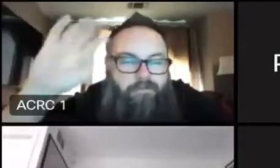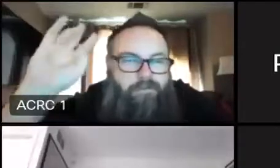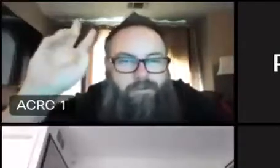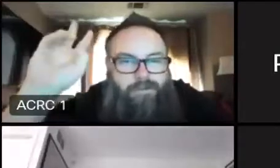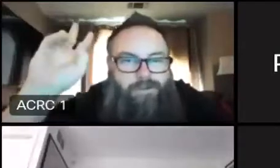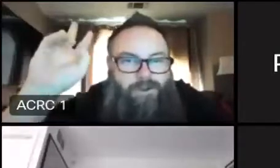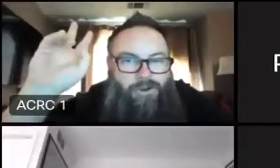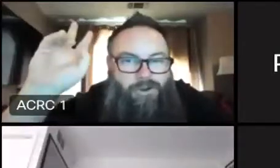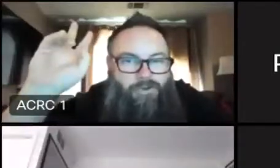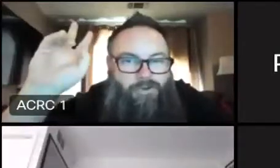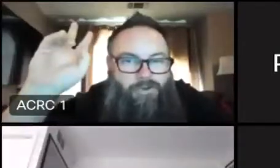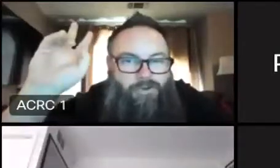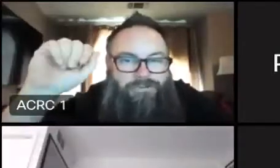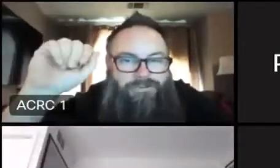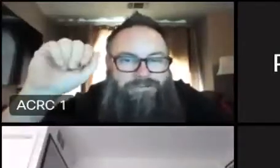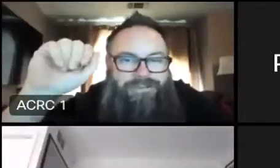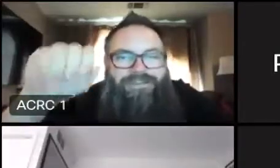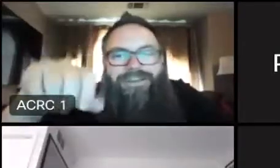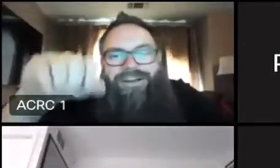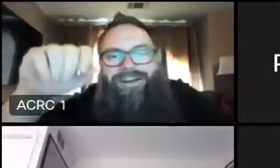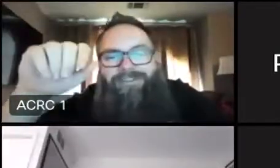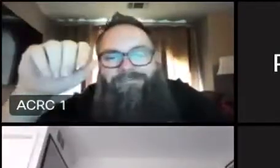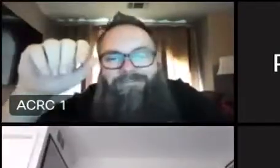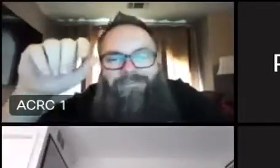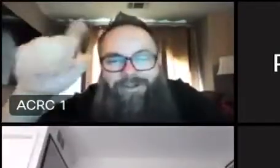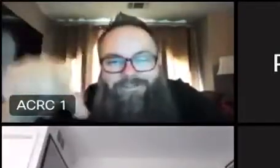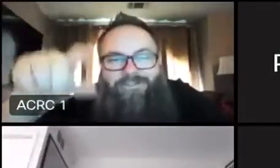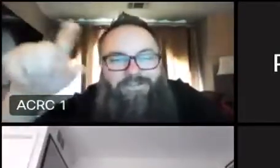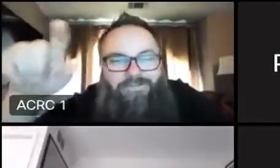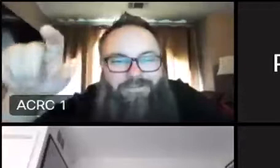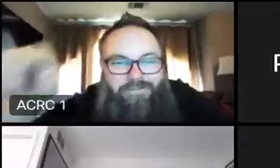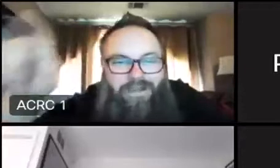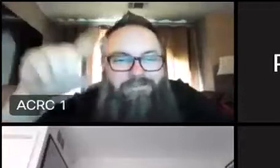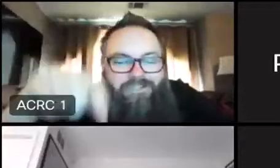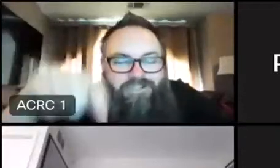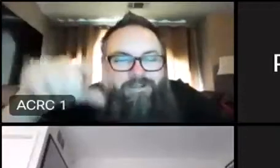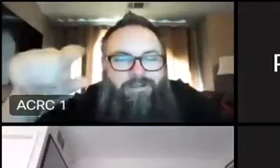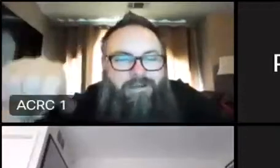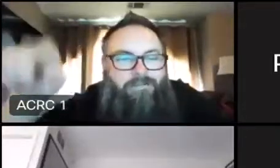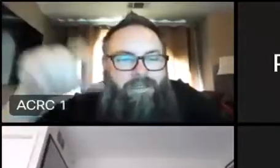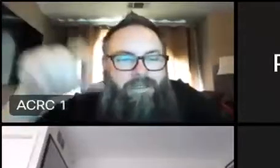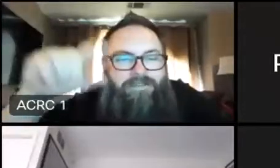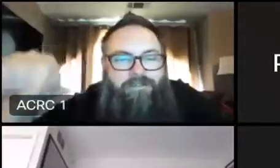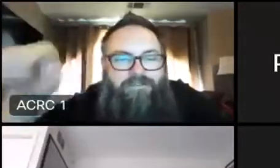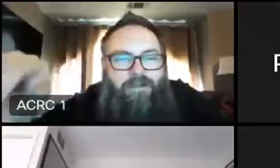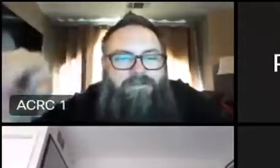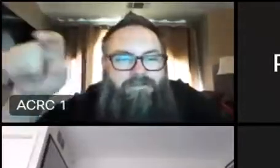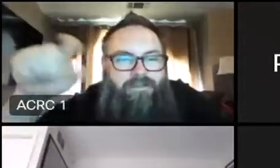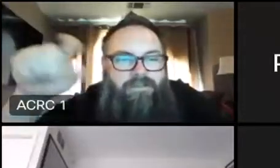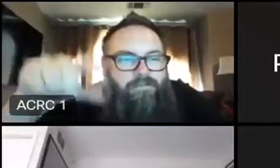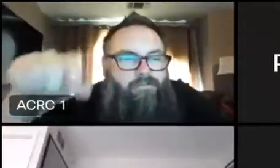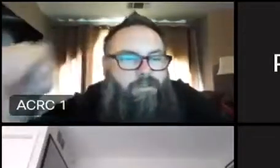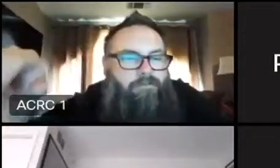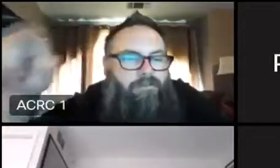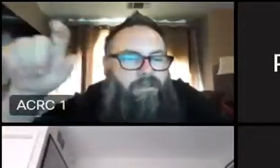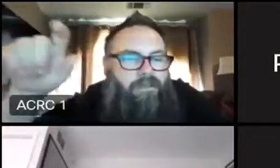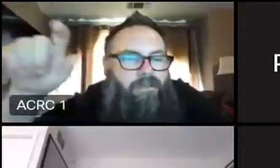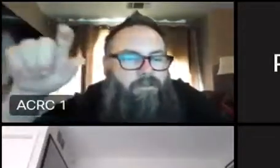make modifications to their service delivery, again, as we come out of alternative services. That's also the reason